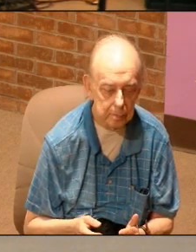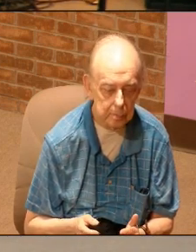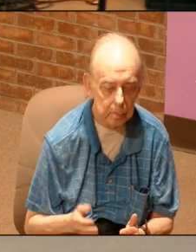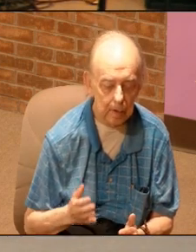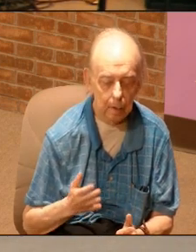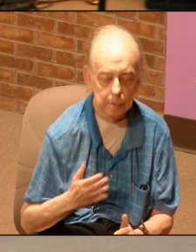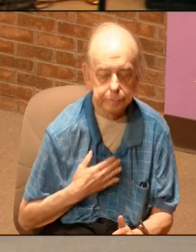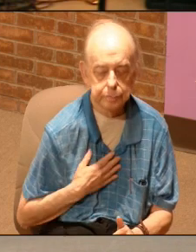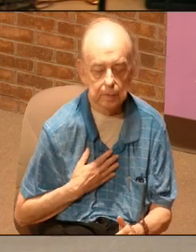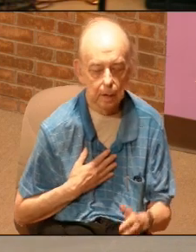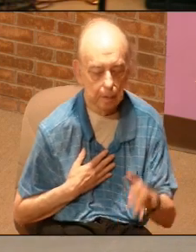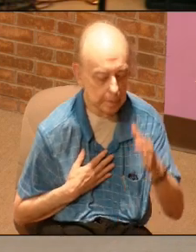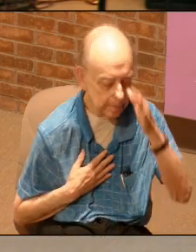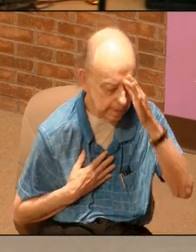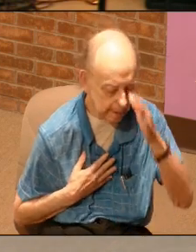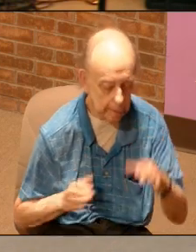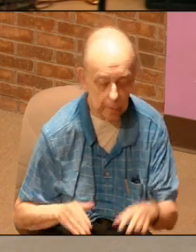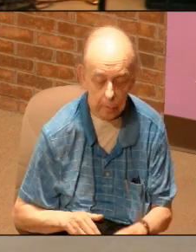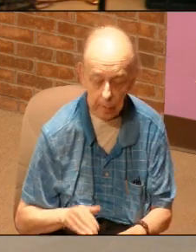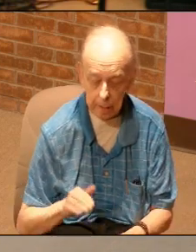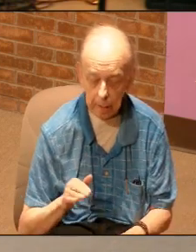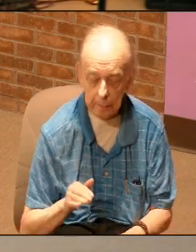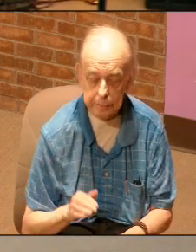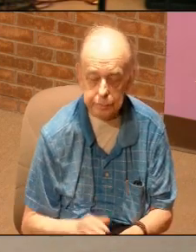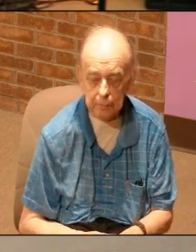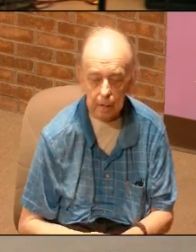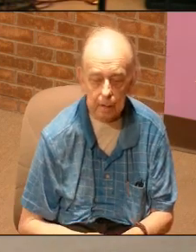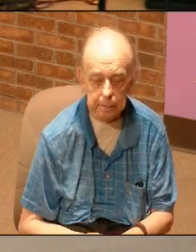my dad, growing up,